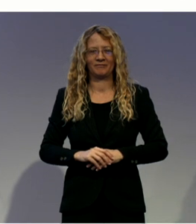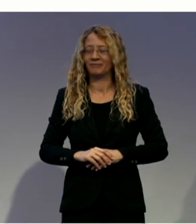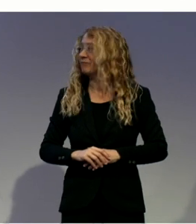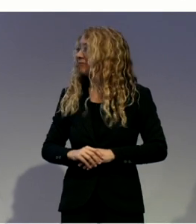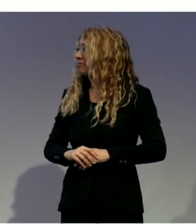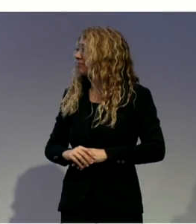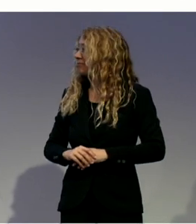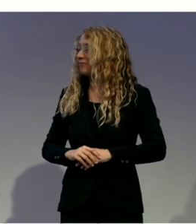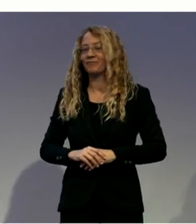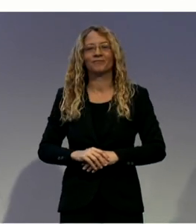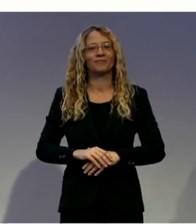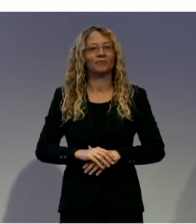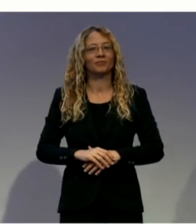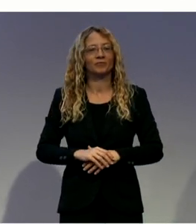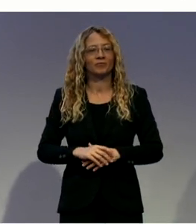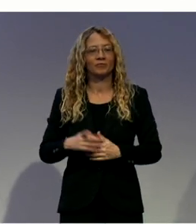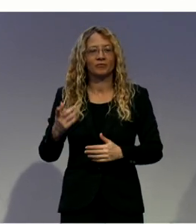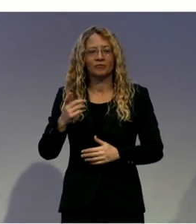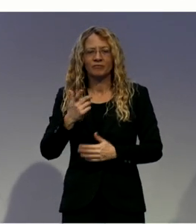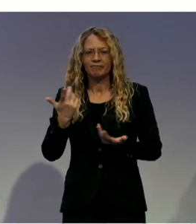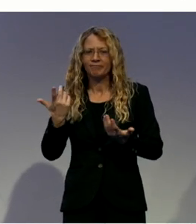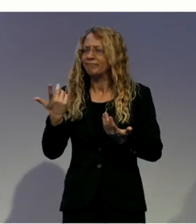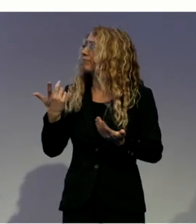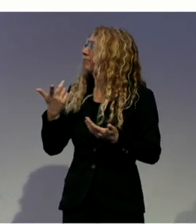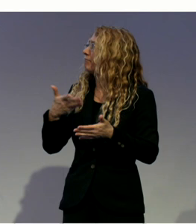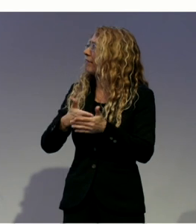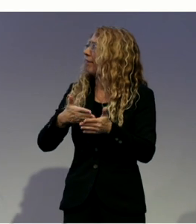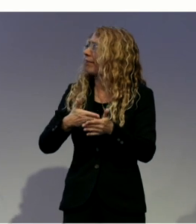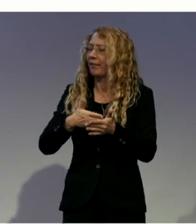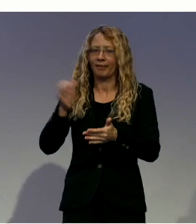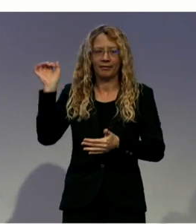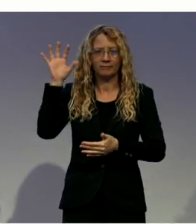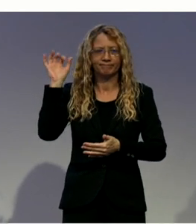It's not working? Yes. Chris, can I help you, maybe? Yeah, please.